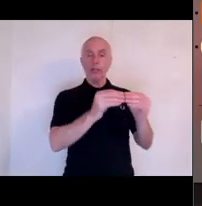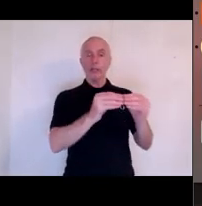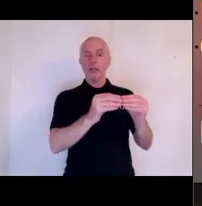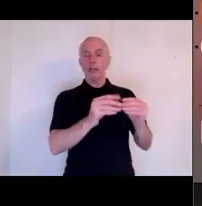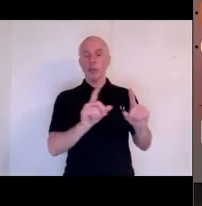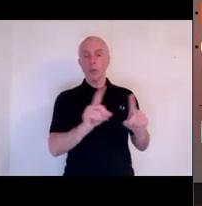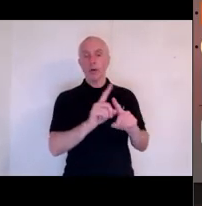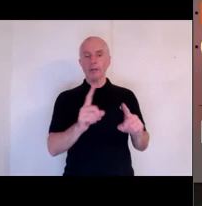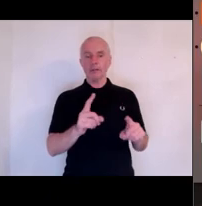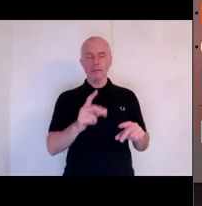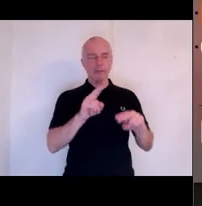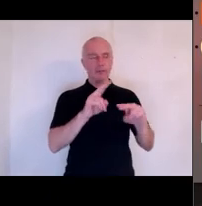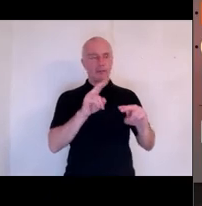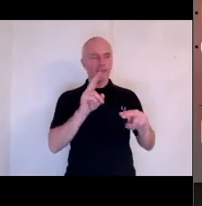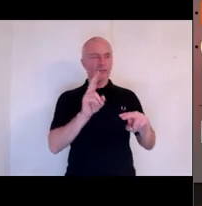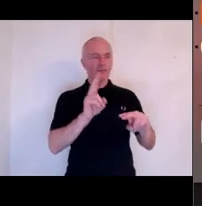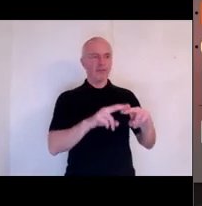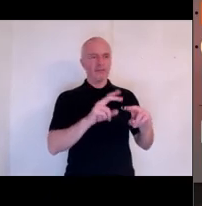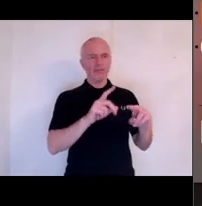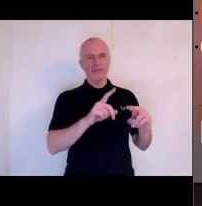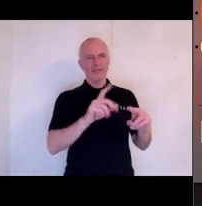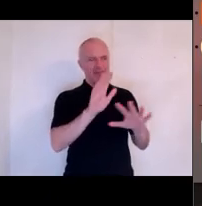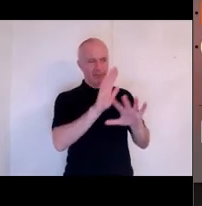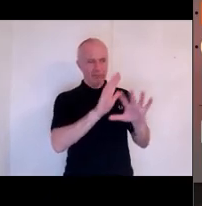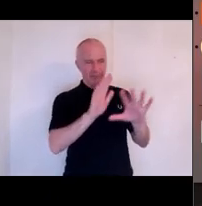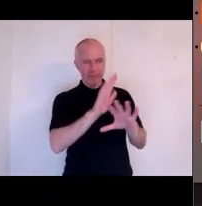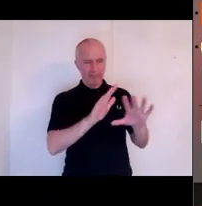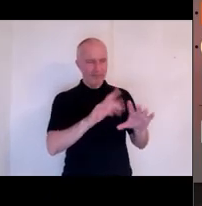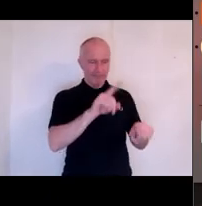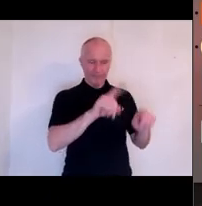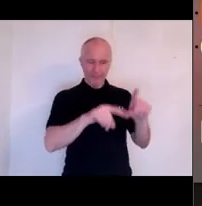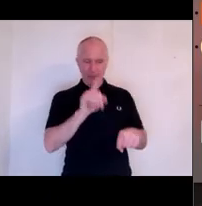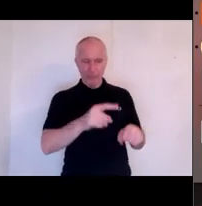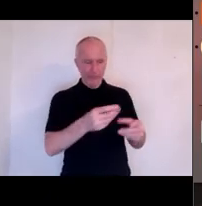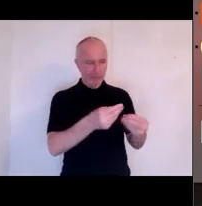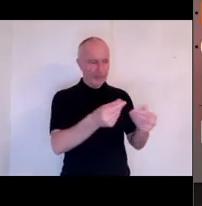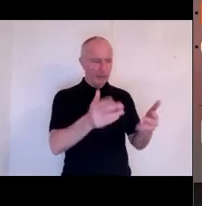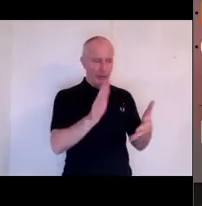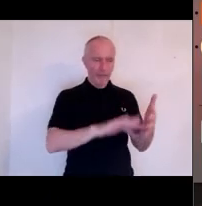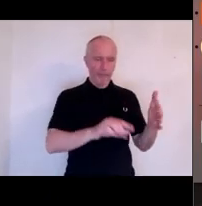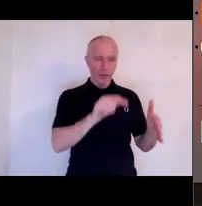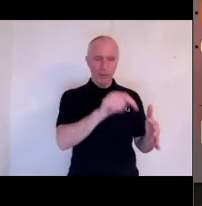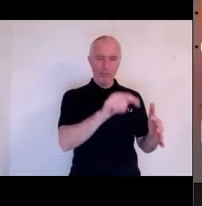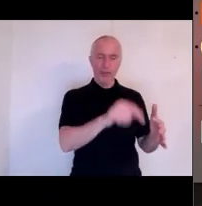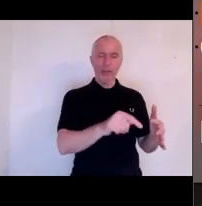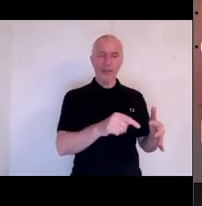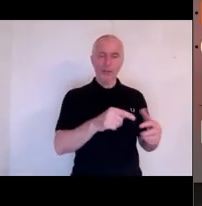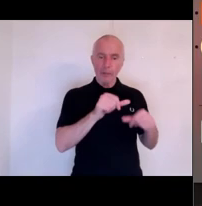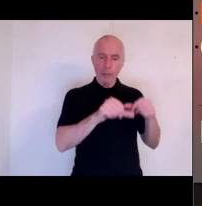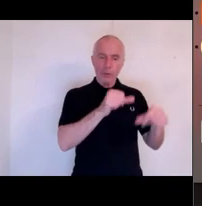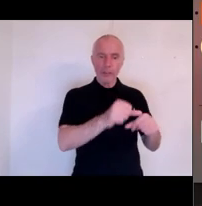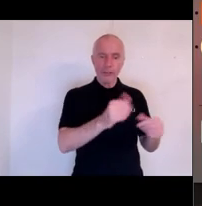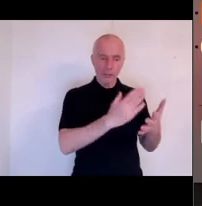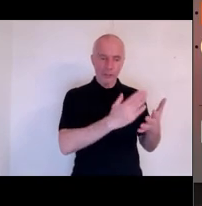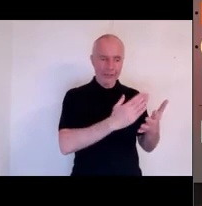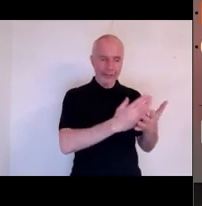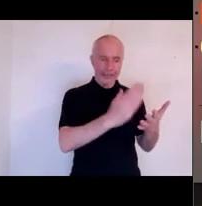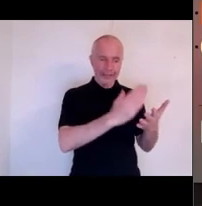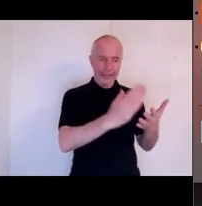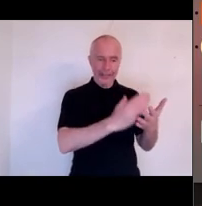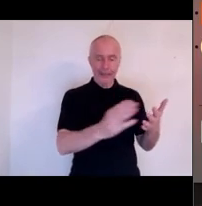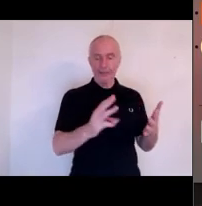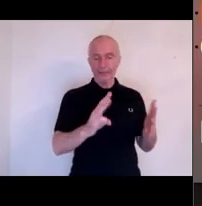fuzzier array of materials coming out of the back of it. So you need to do more processing to clean that up and just get the molybdenum 99